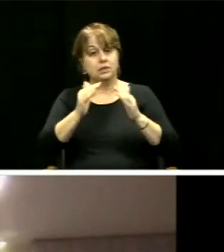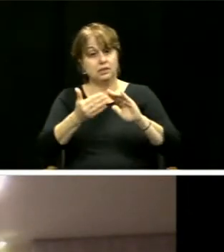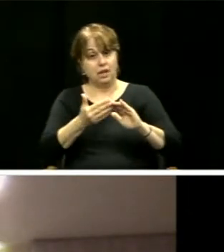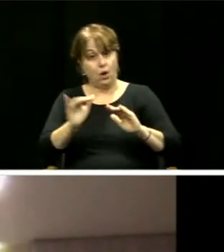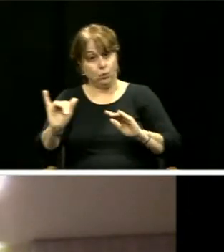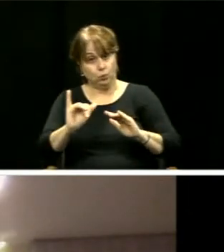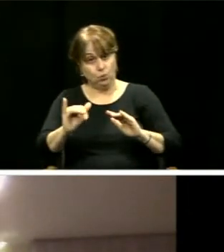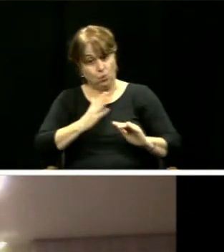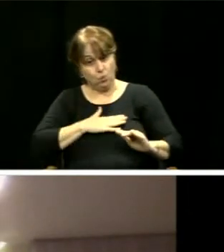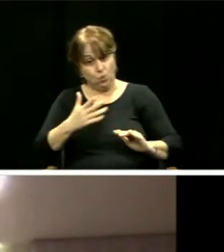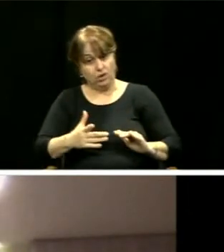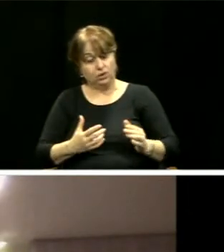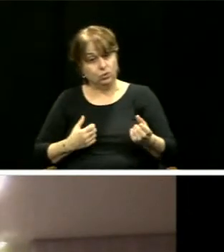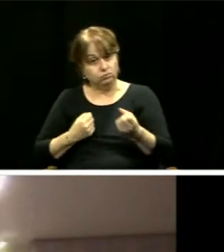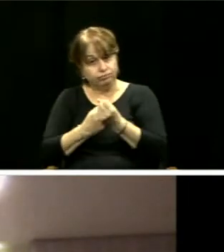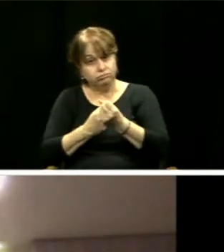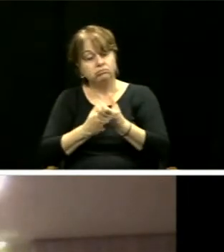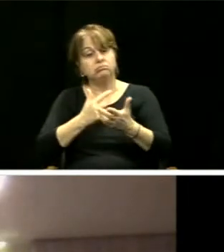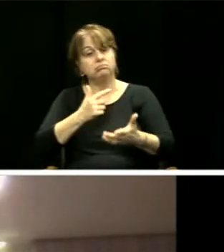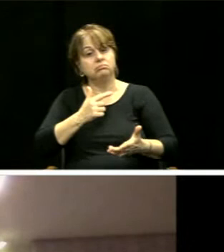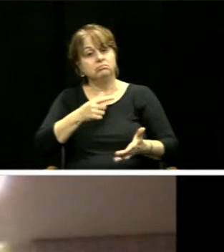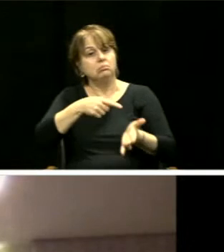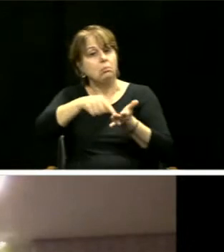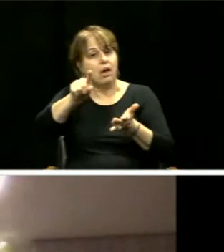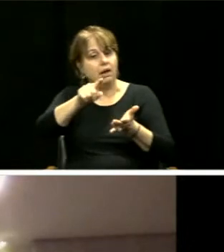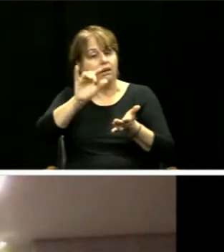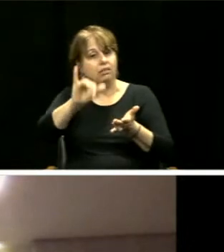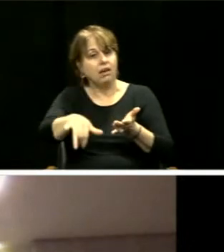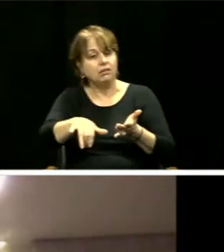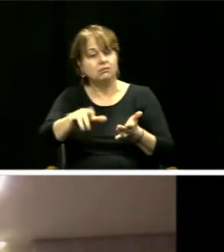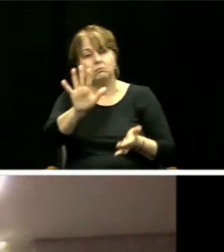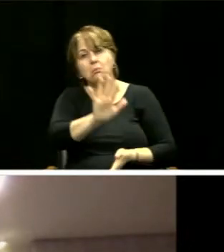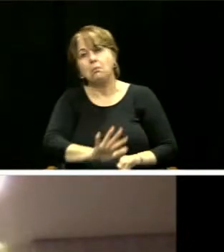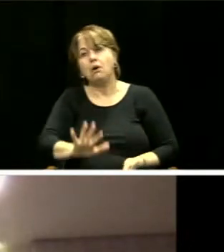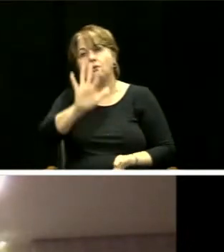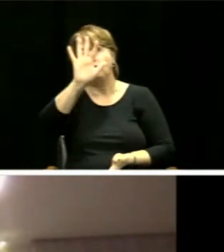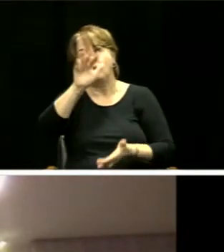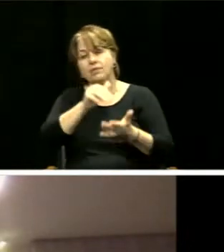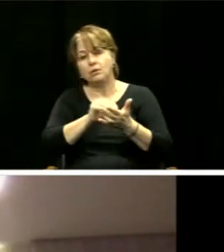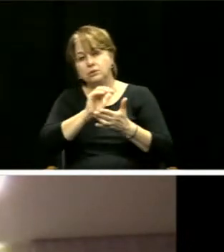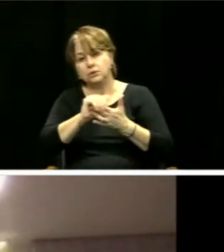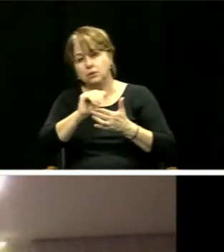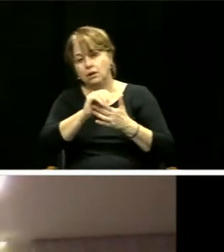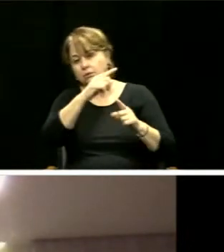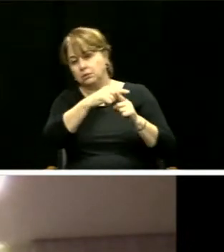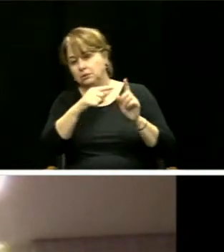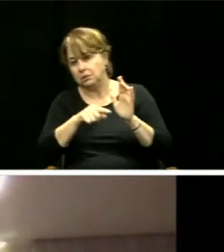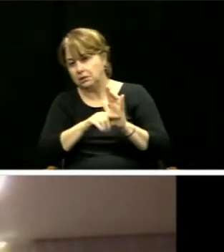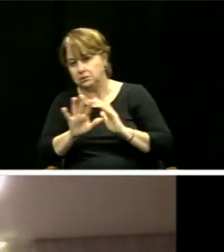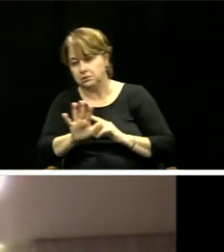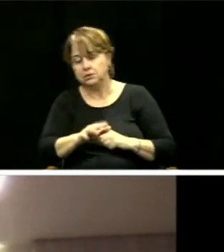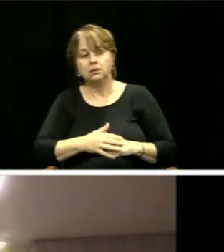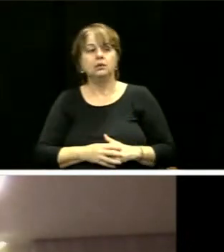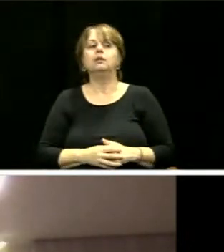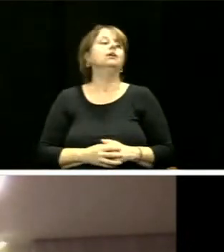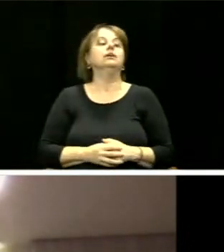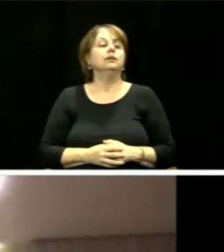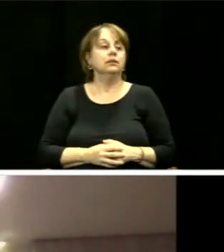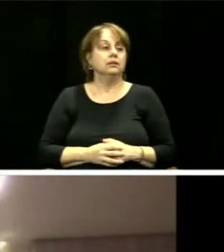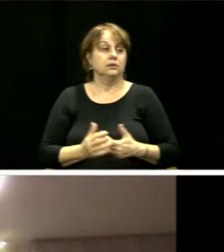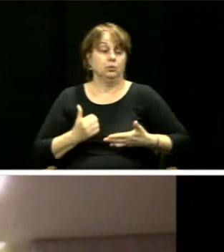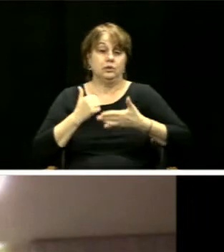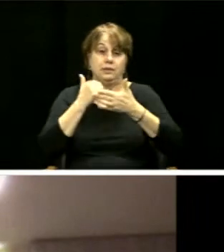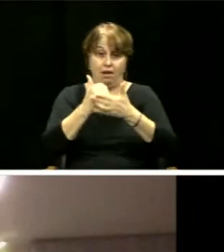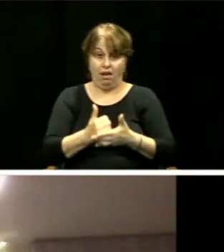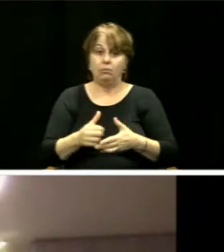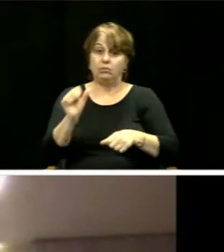and make that payment? I think it's around $5,000 plus or minus, and also just help to get